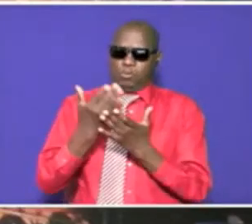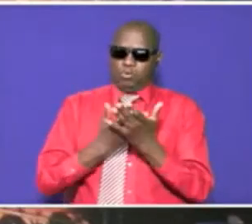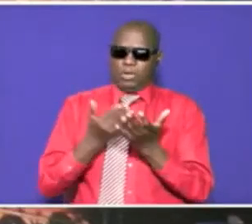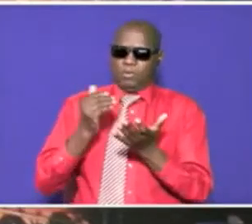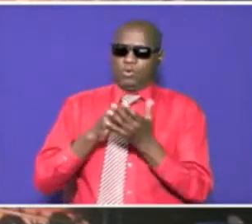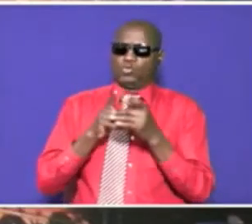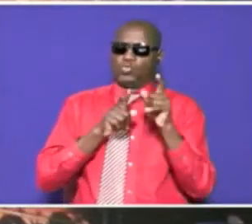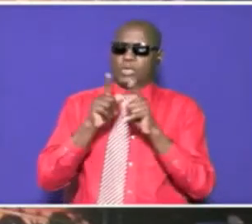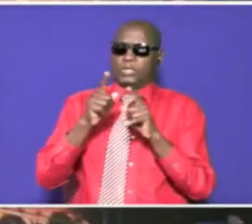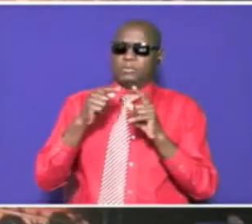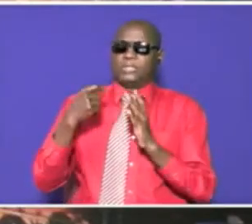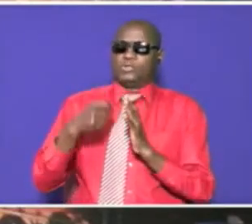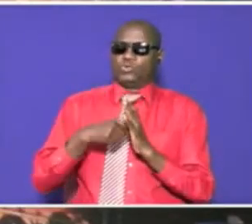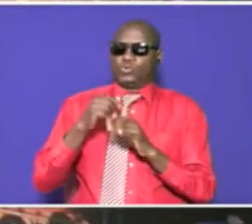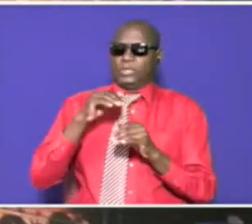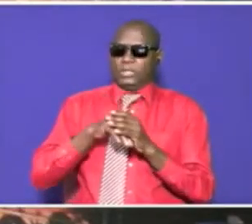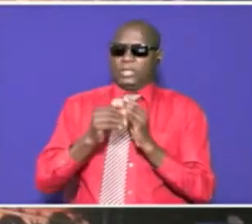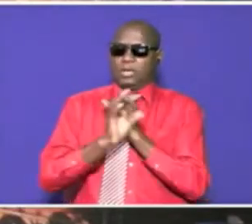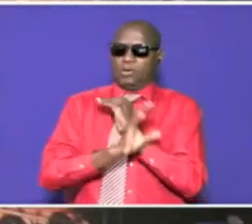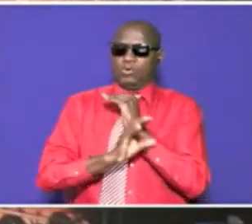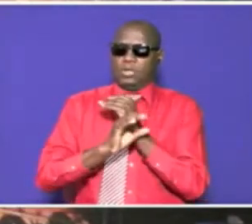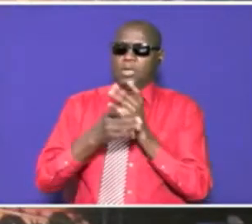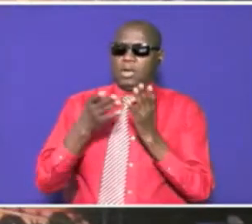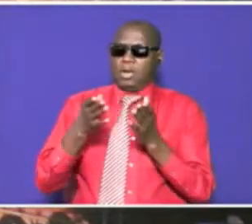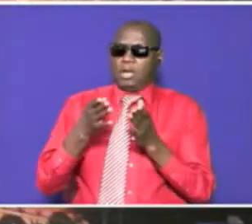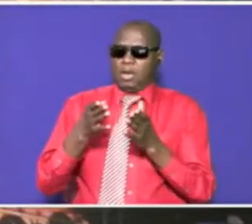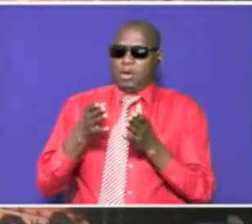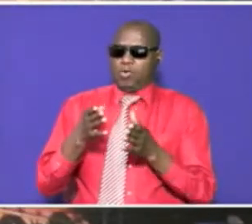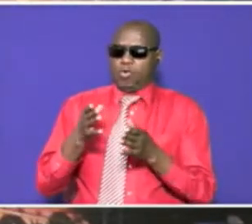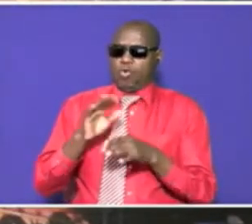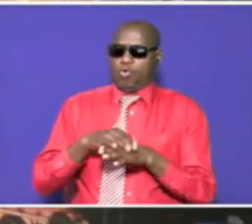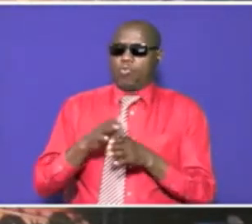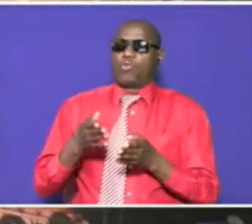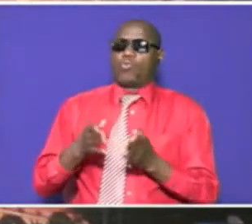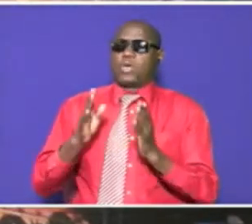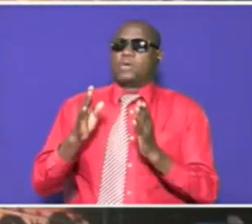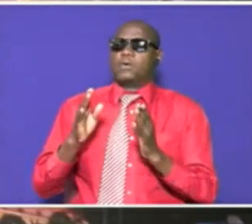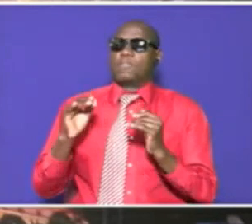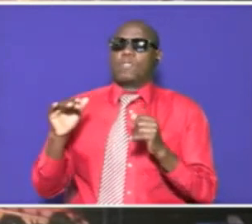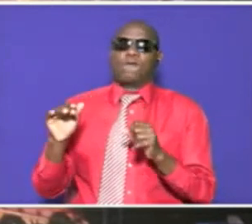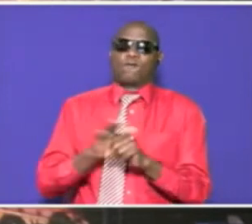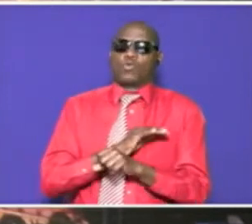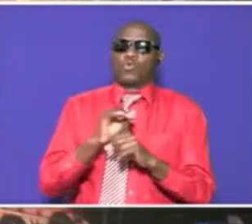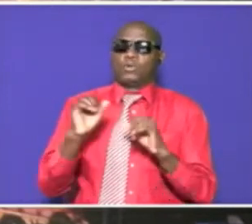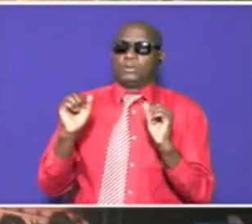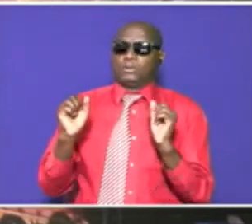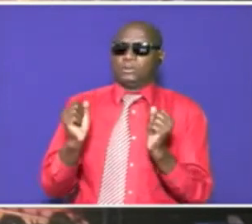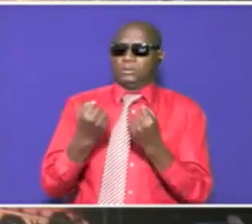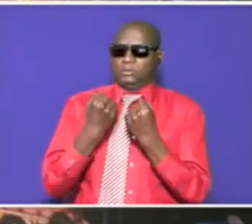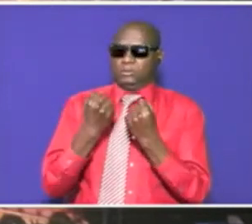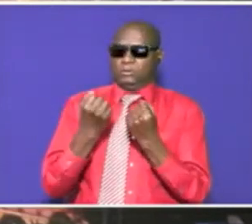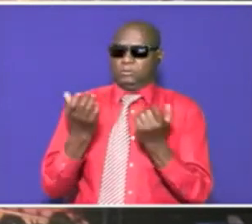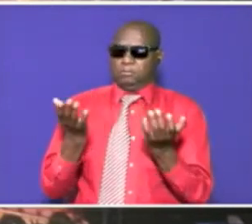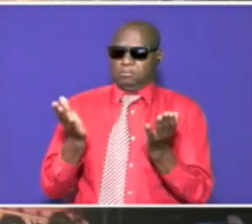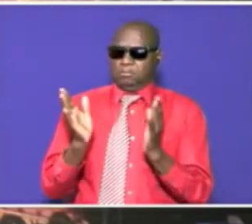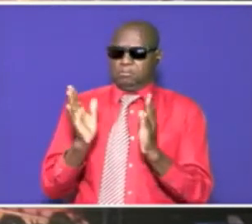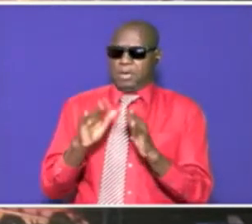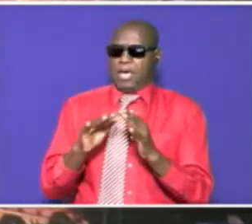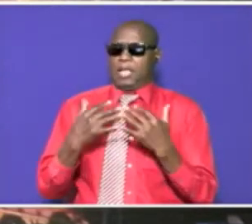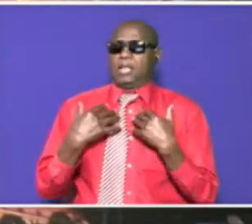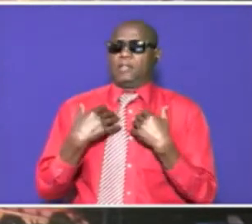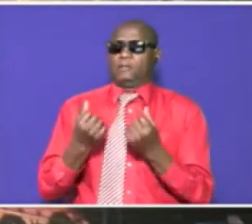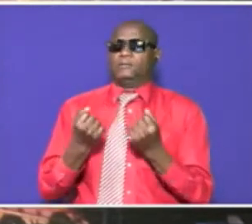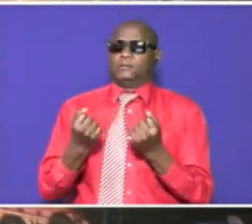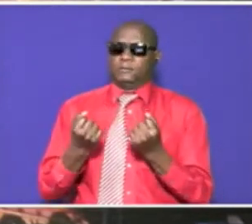The tourism industry in the country is on the path to full recovery. This follows improved performance this year after a